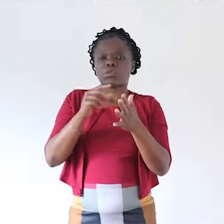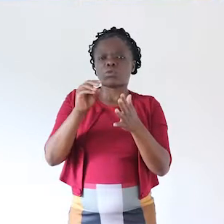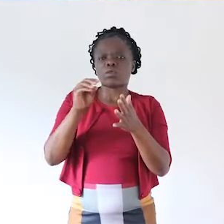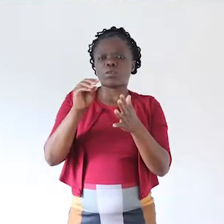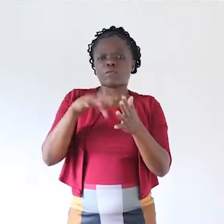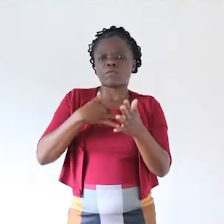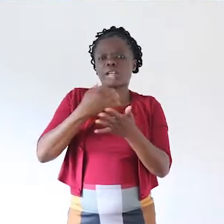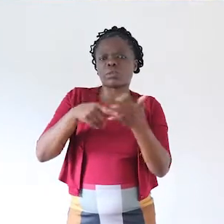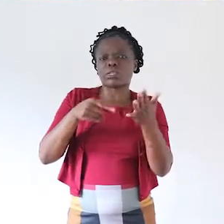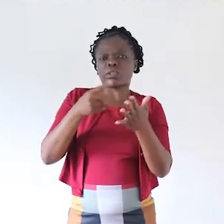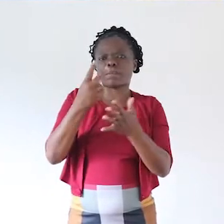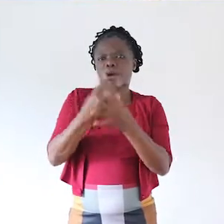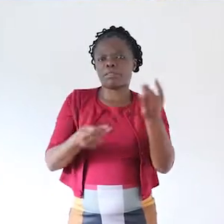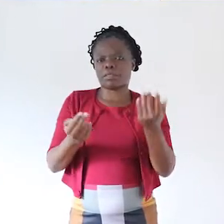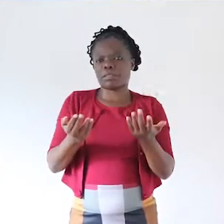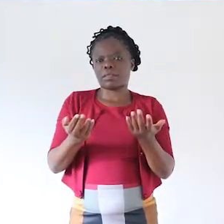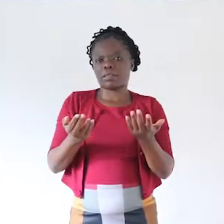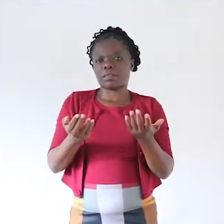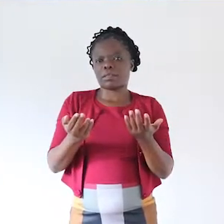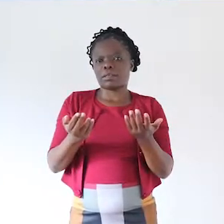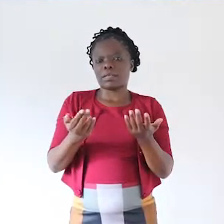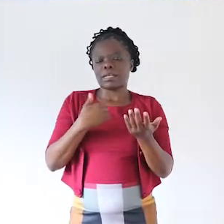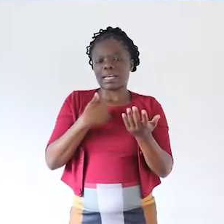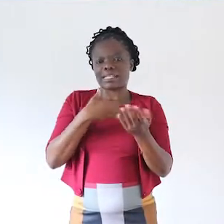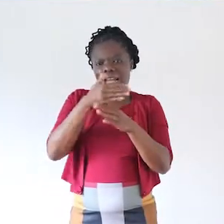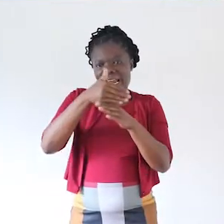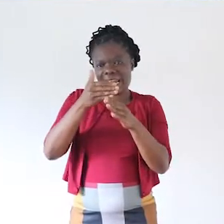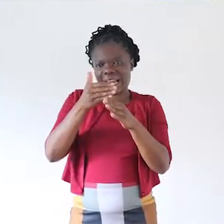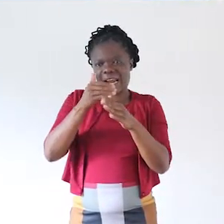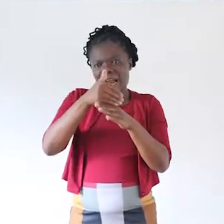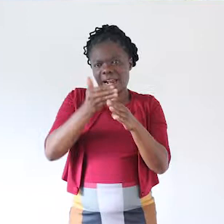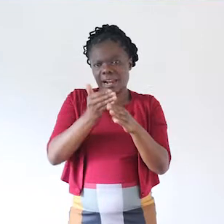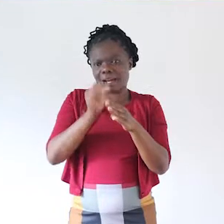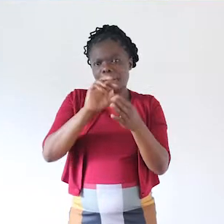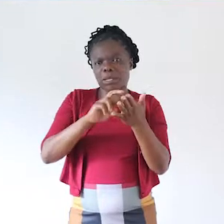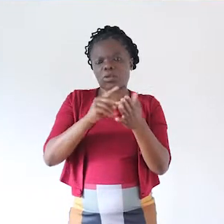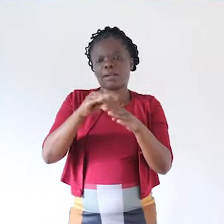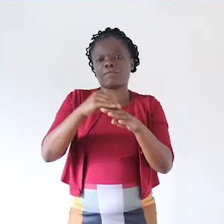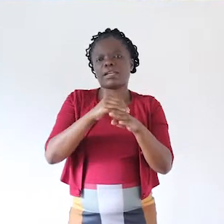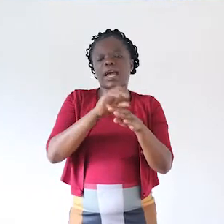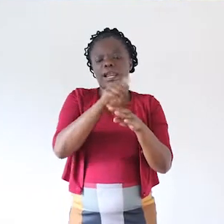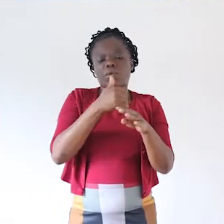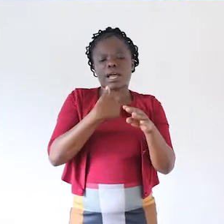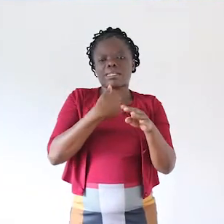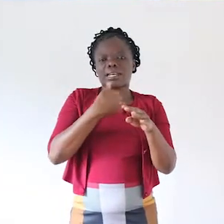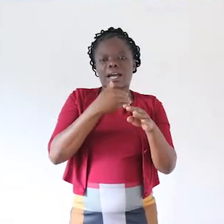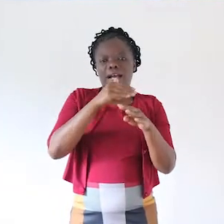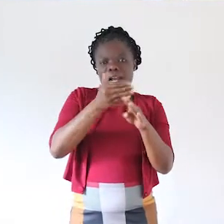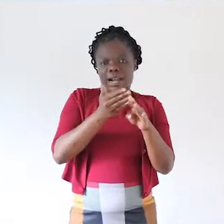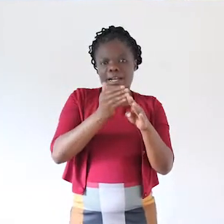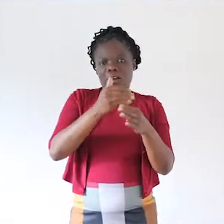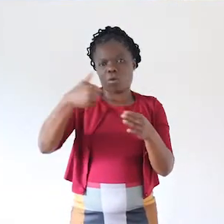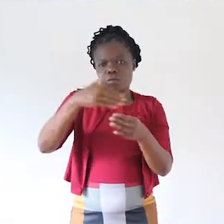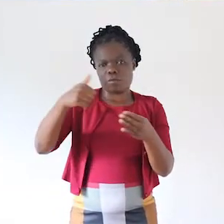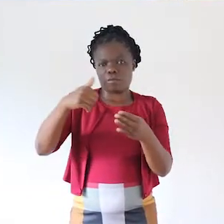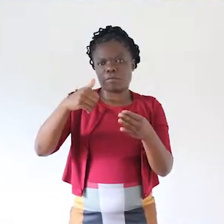it? It has crack. It has a crack. So a crack, you can just feel that this one has a crack, this one I'm getting